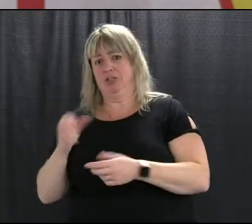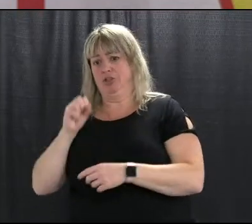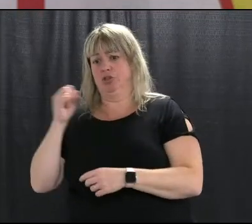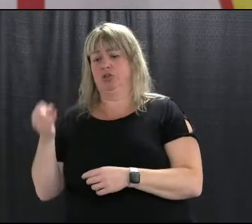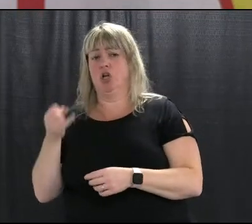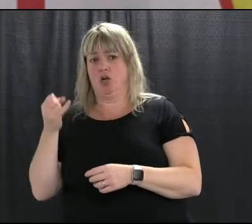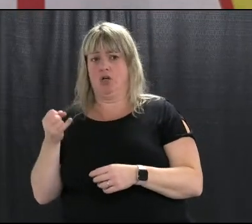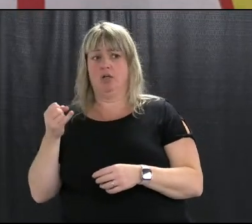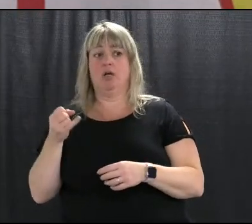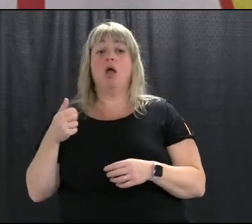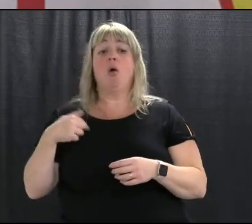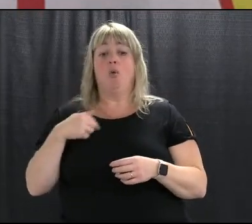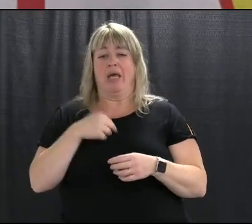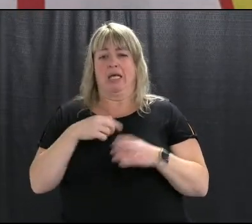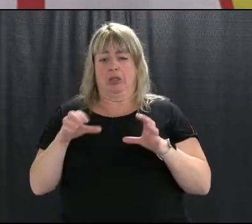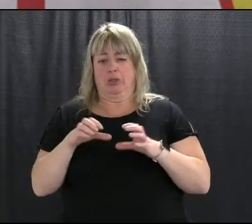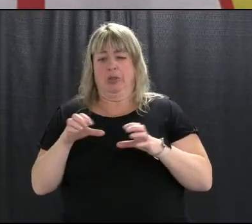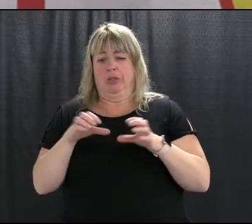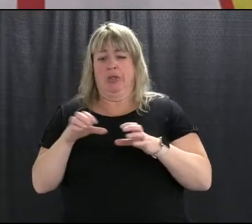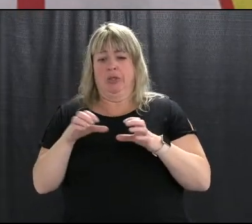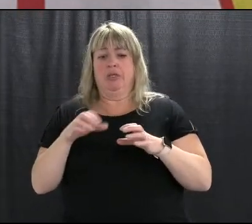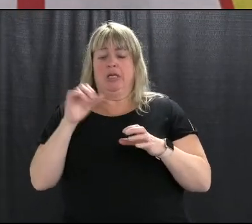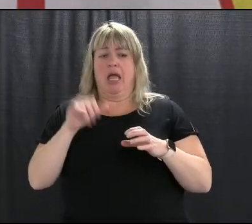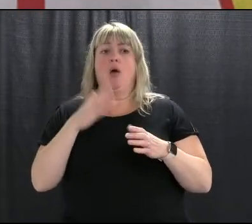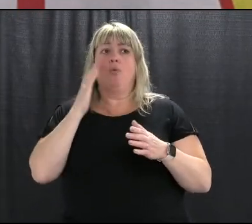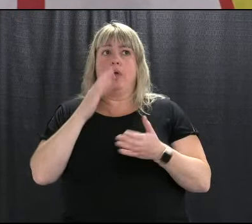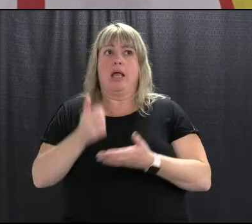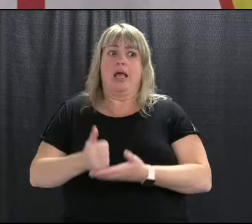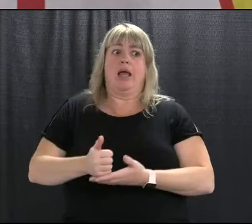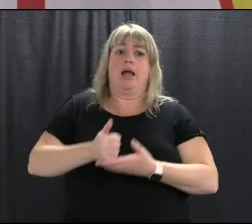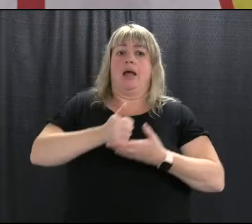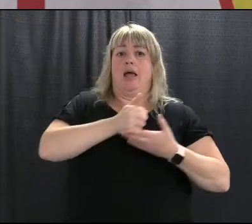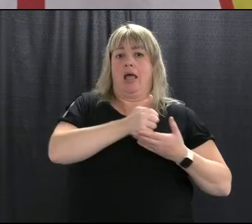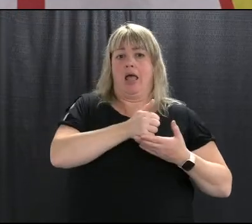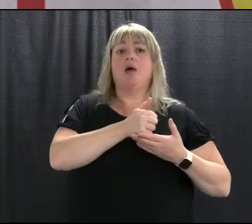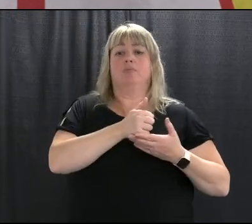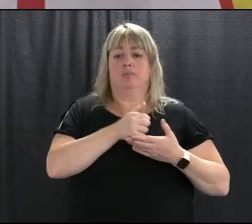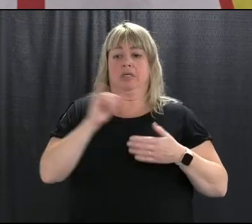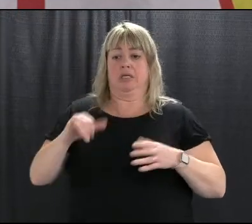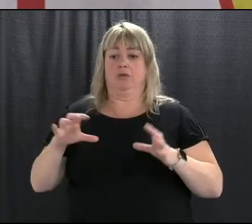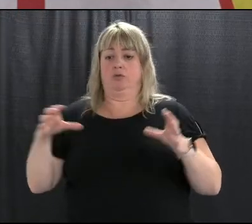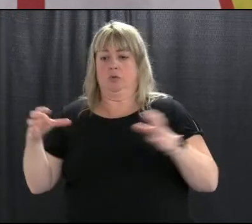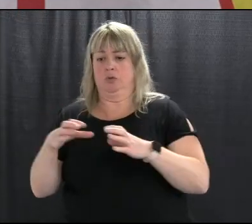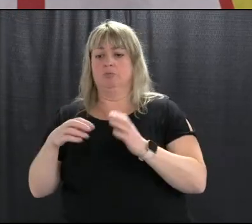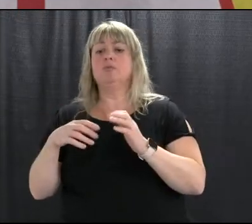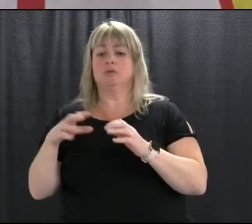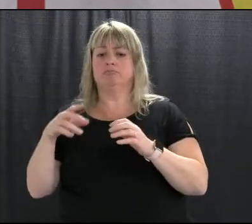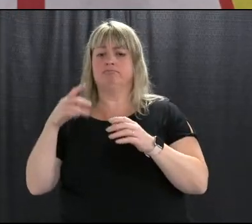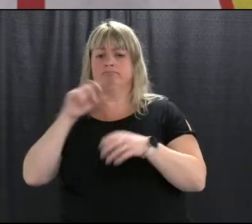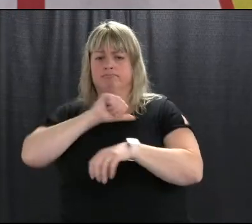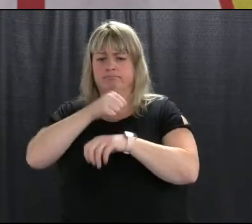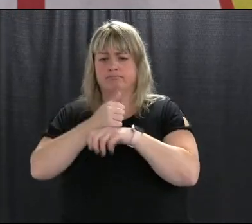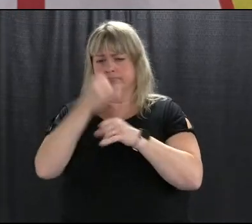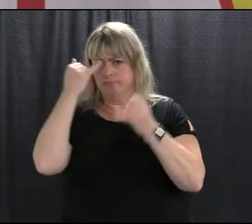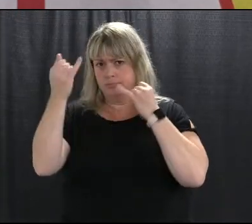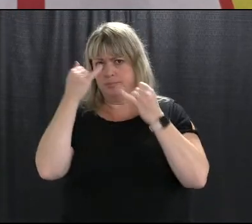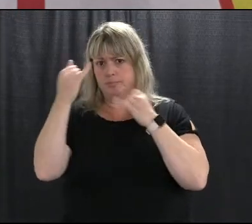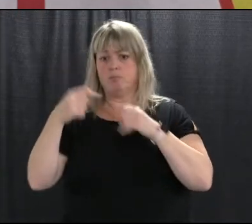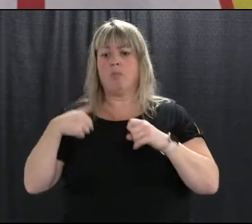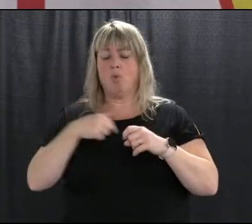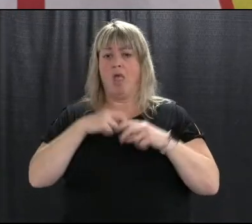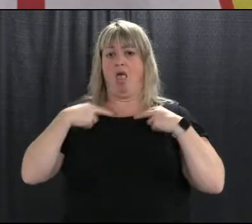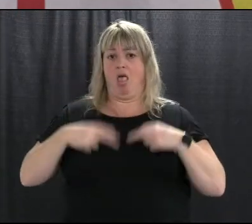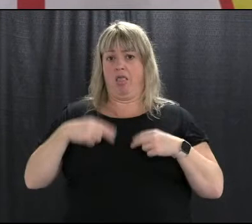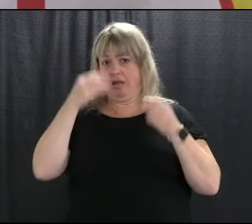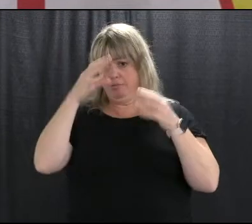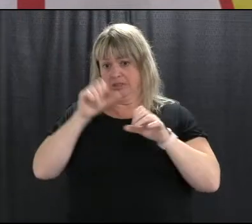things that we're doing fit into the larger picture that was developed by the Health Accord. The health information system